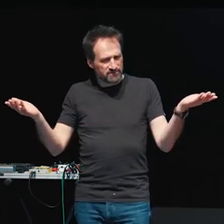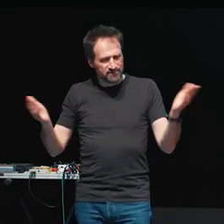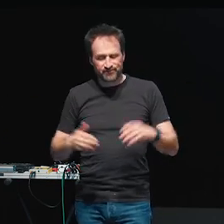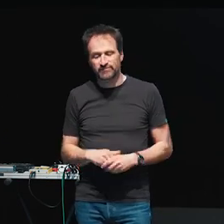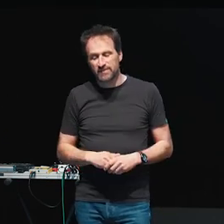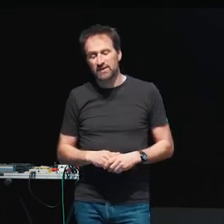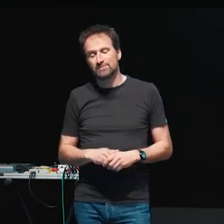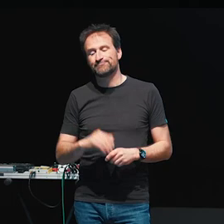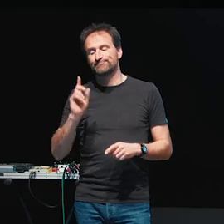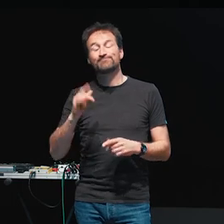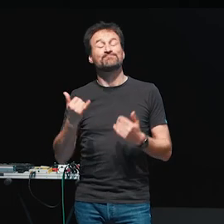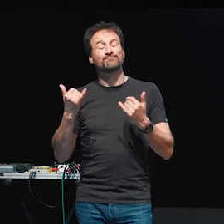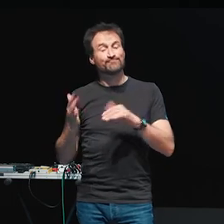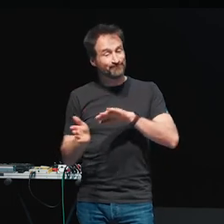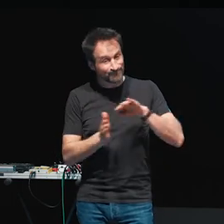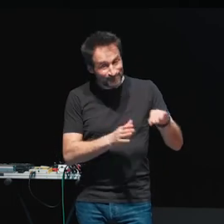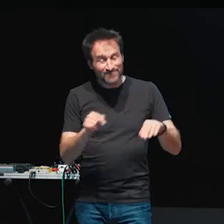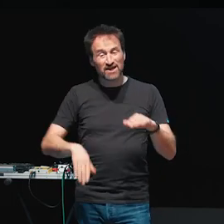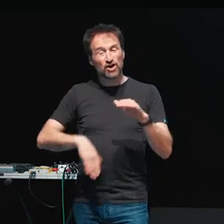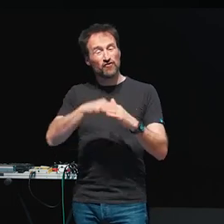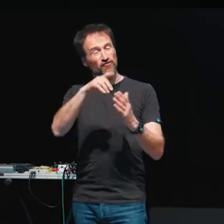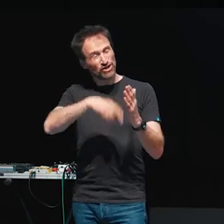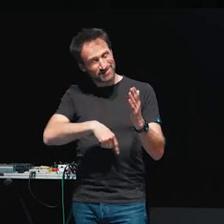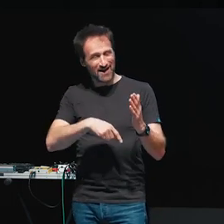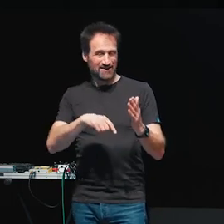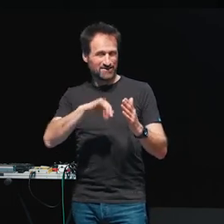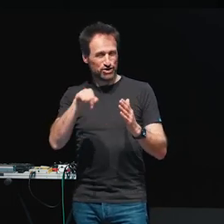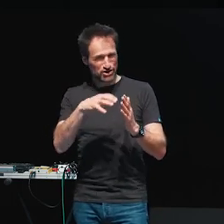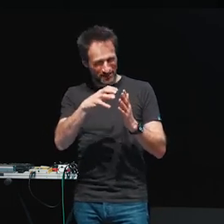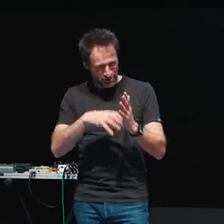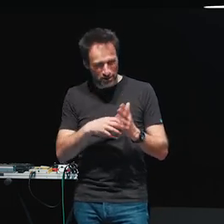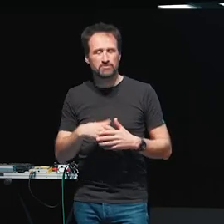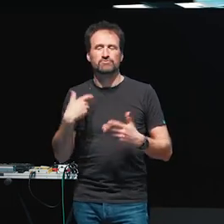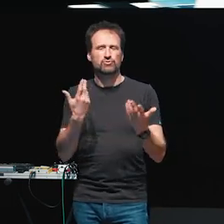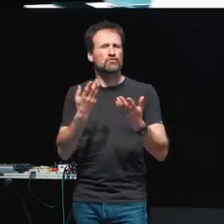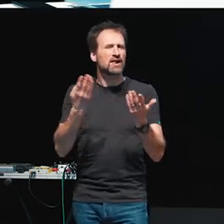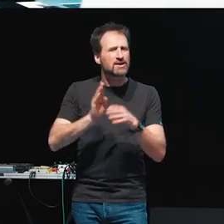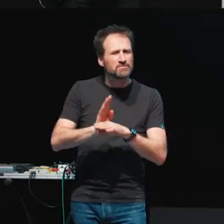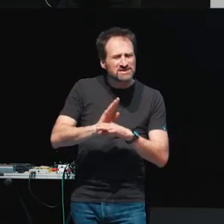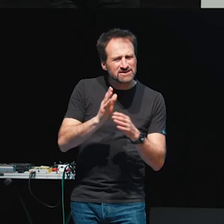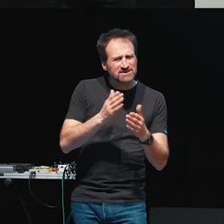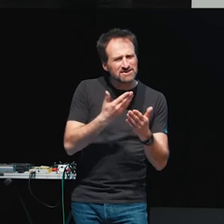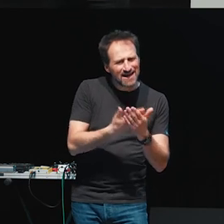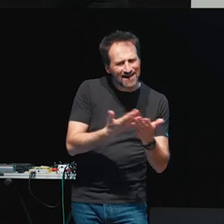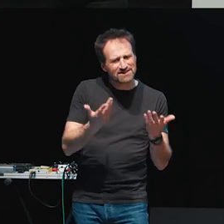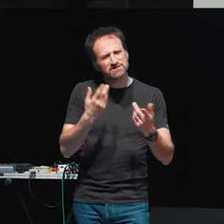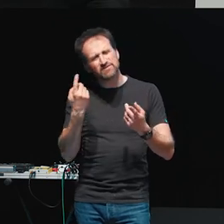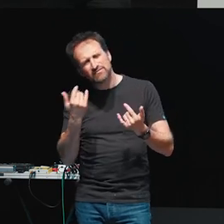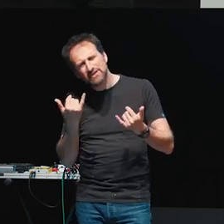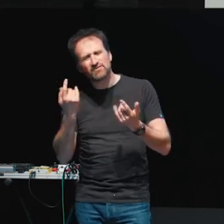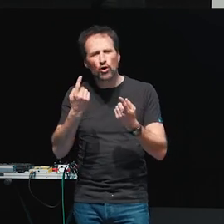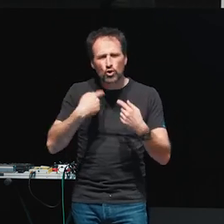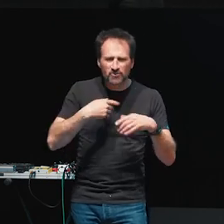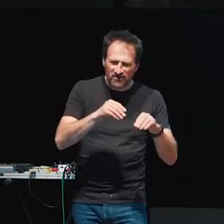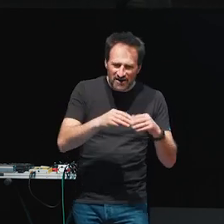Now that we've talked about full-stack JavaScript and like the business cases versus the developer perspective that comes into play,